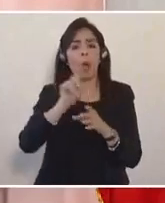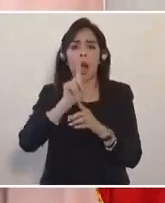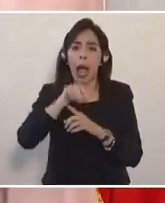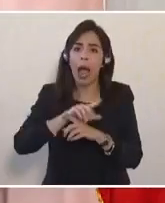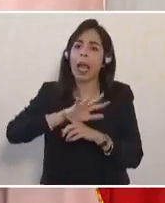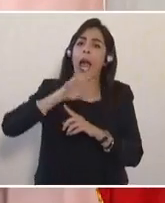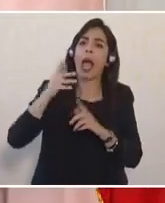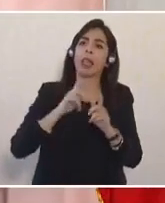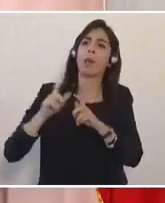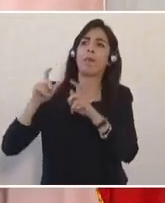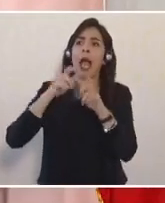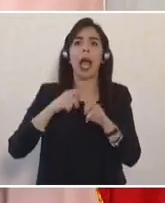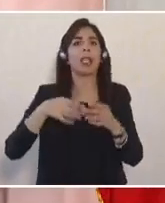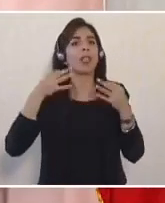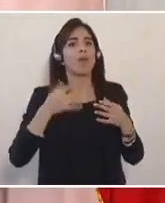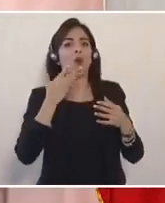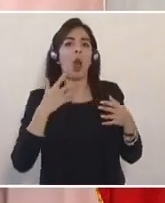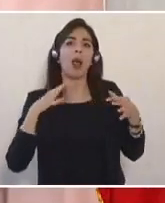Thank you.